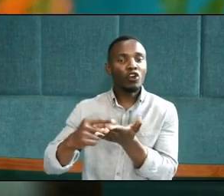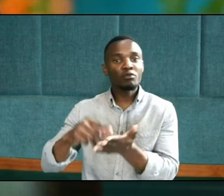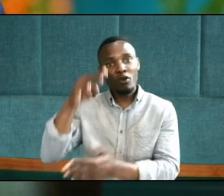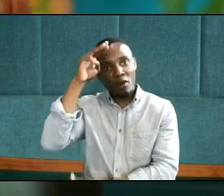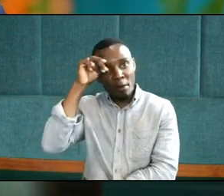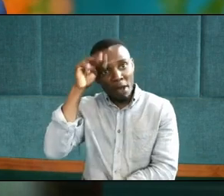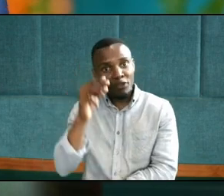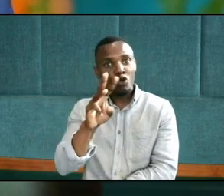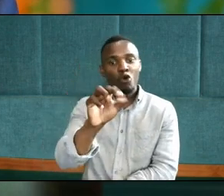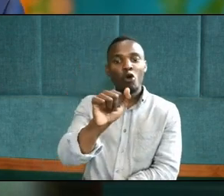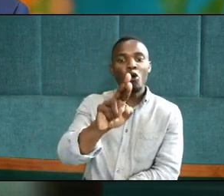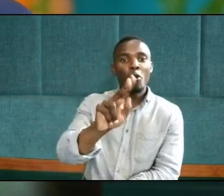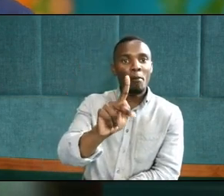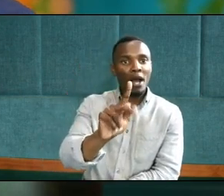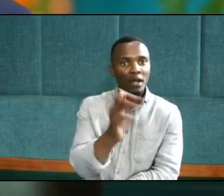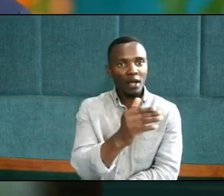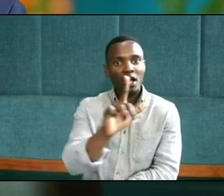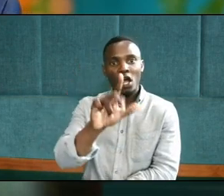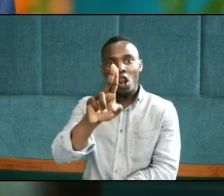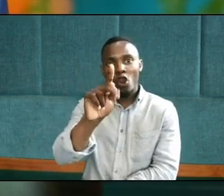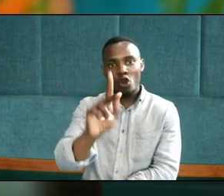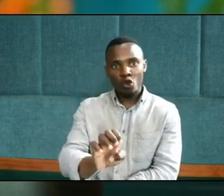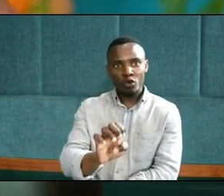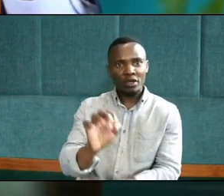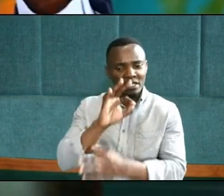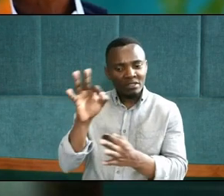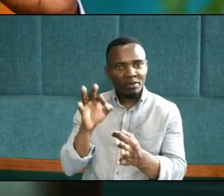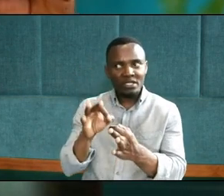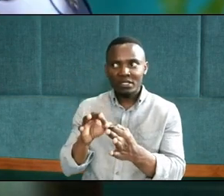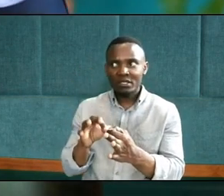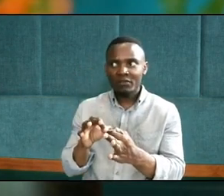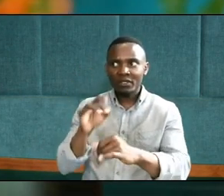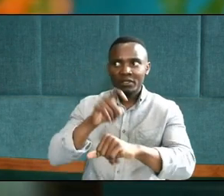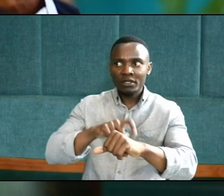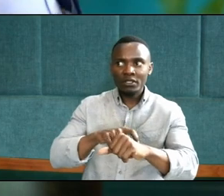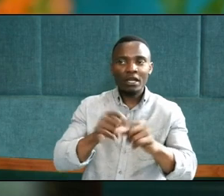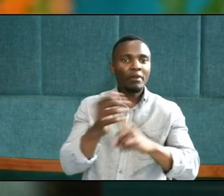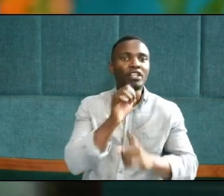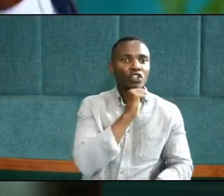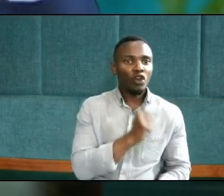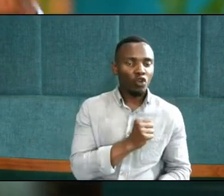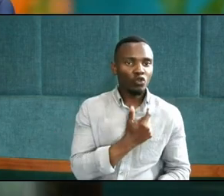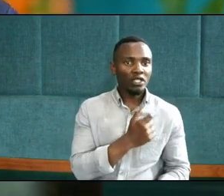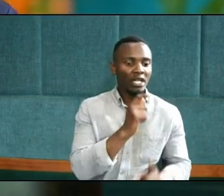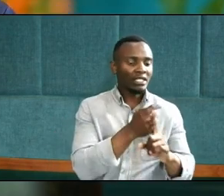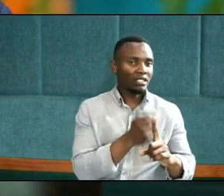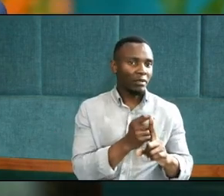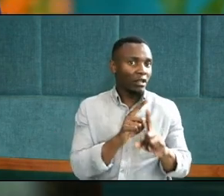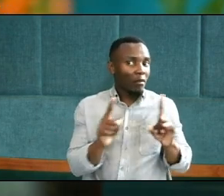Matthew, Mark, and Luke. While the exact term is not found in the Old Testament, the existence of God's kingdom is